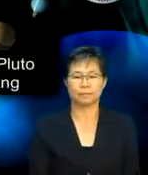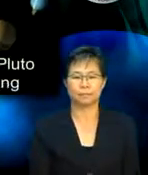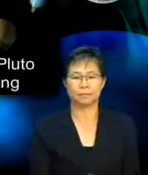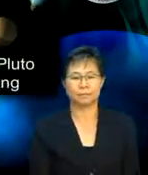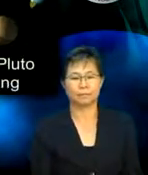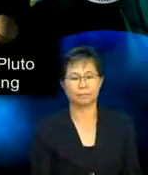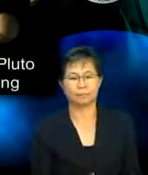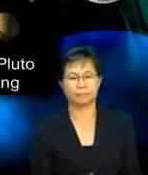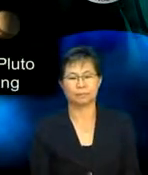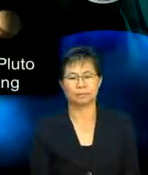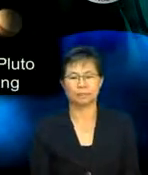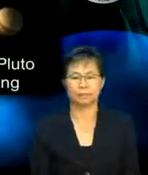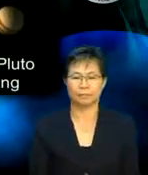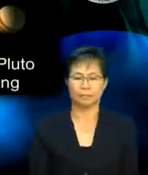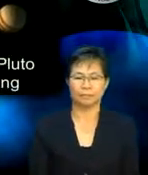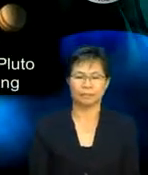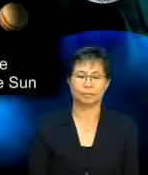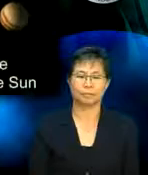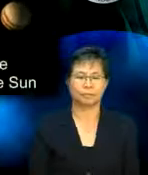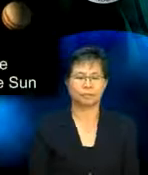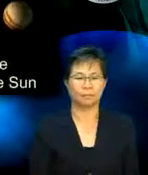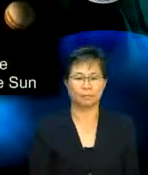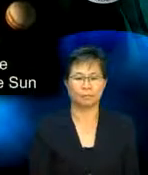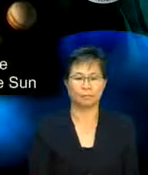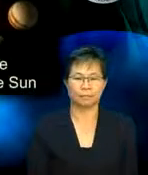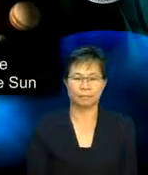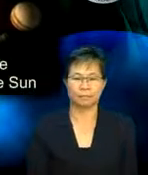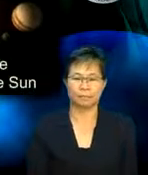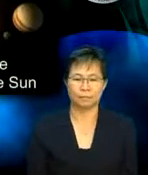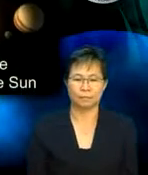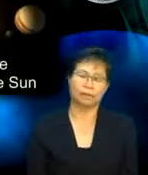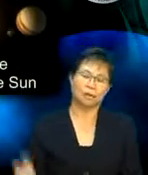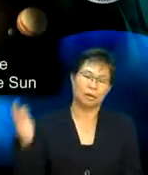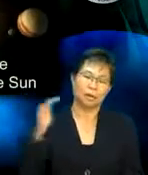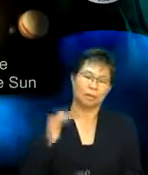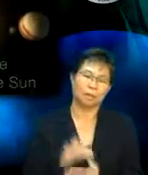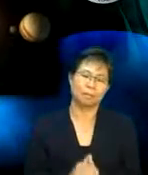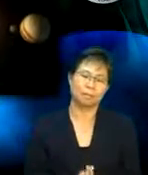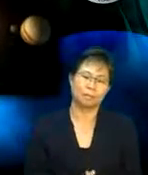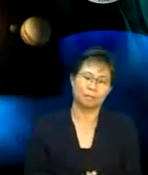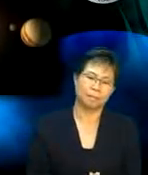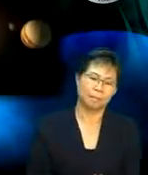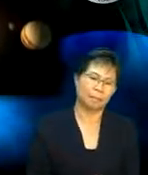be. Uranus, Neptune, Pluto, the rest of the gang. They are the 9 planets that circle the sun.